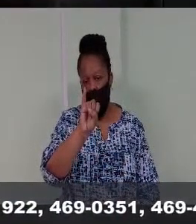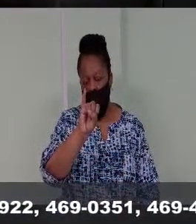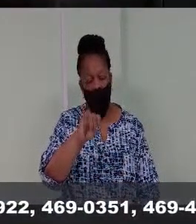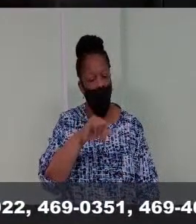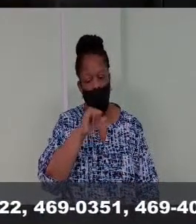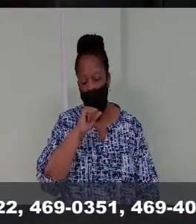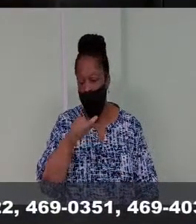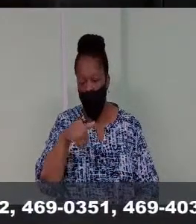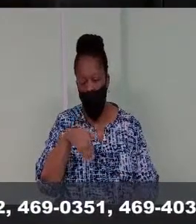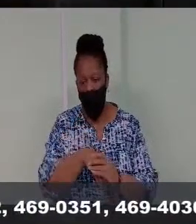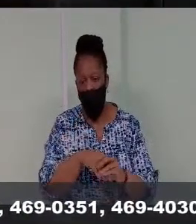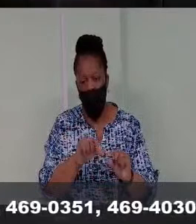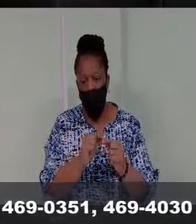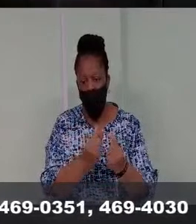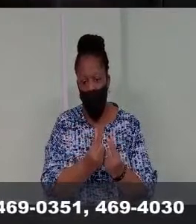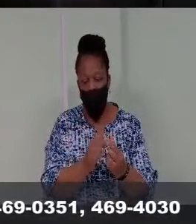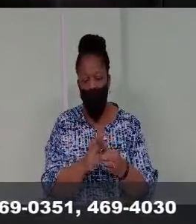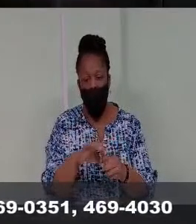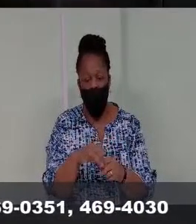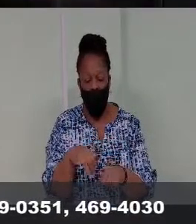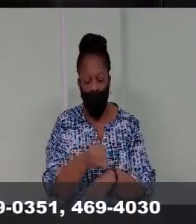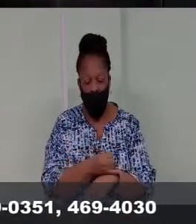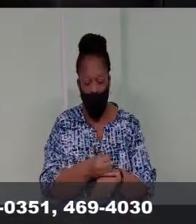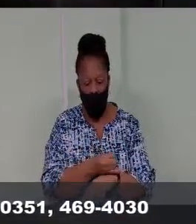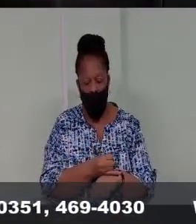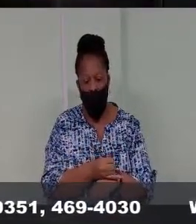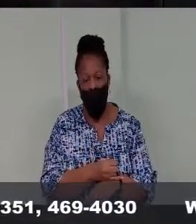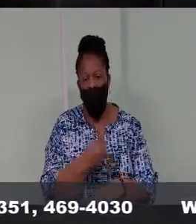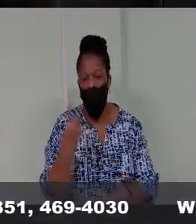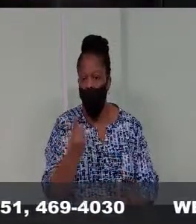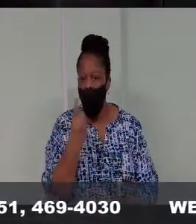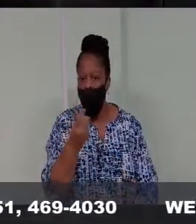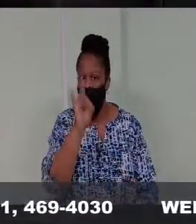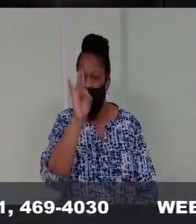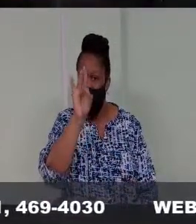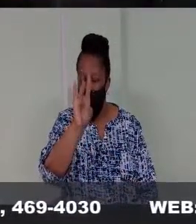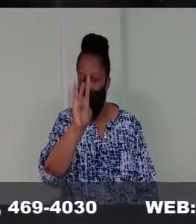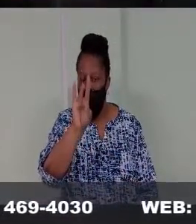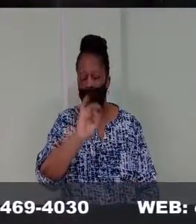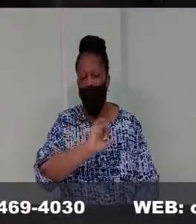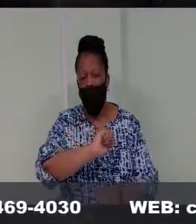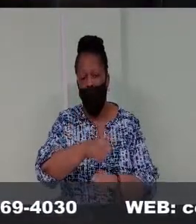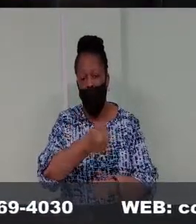at this point in time. Thank you.